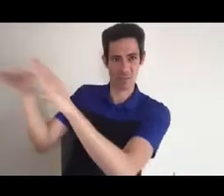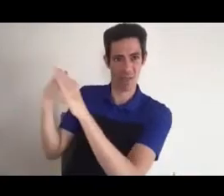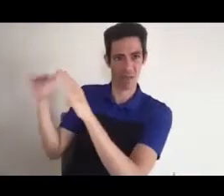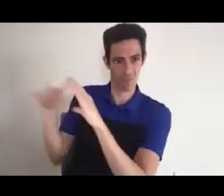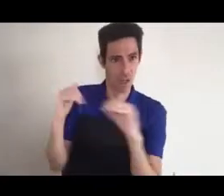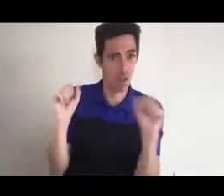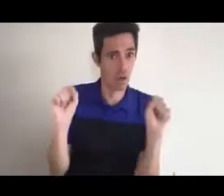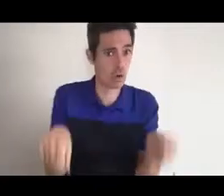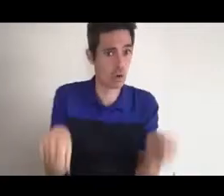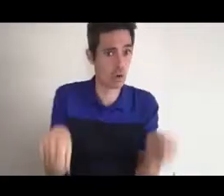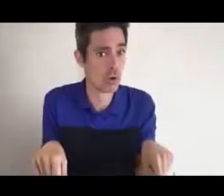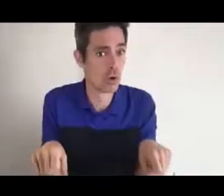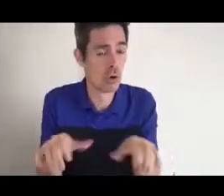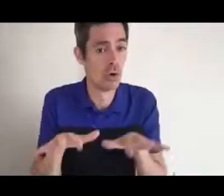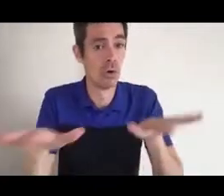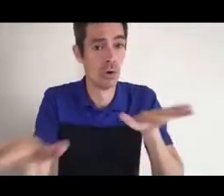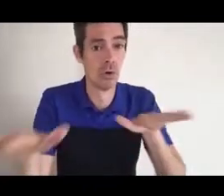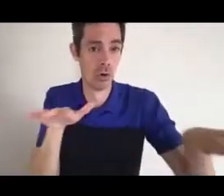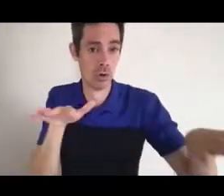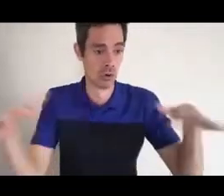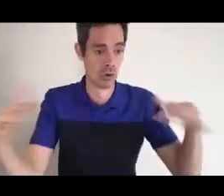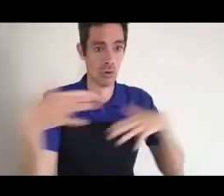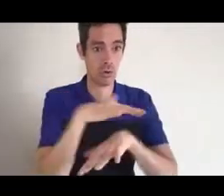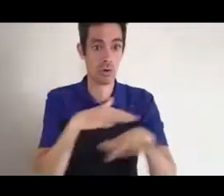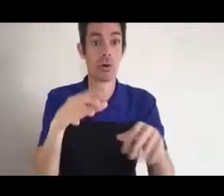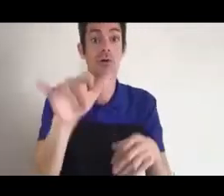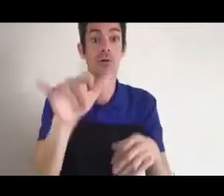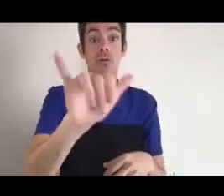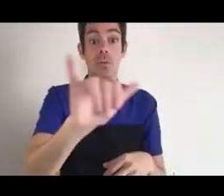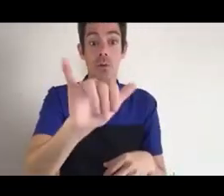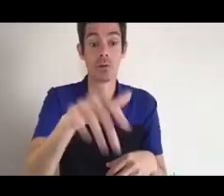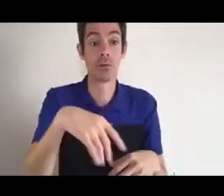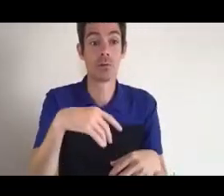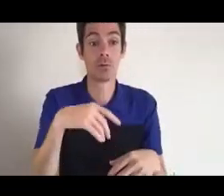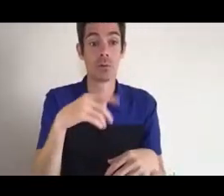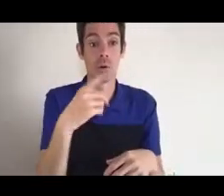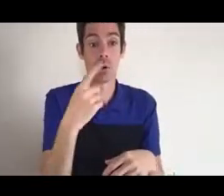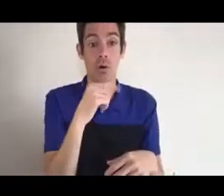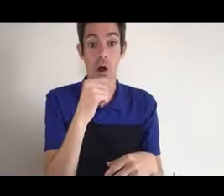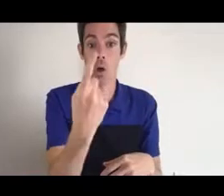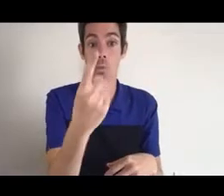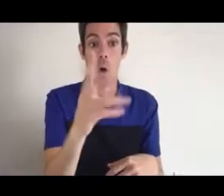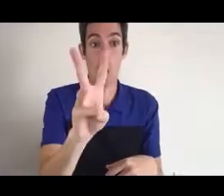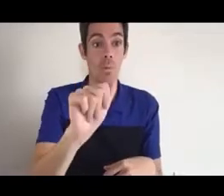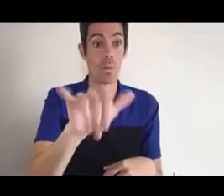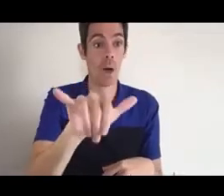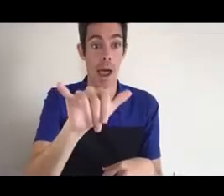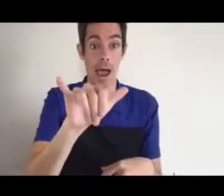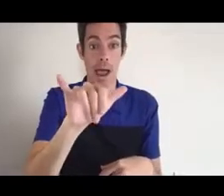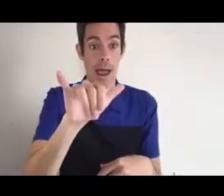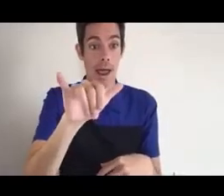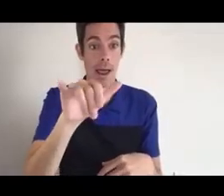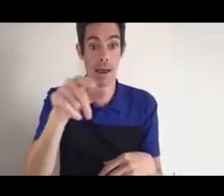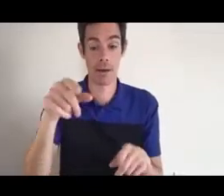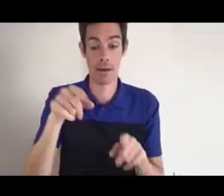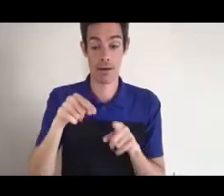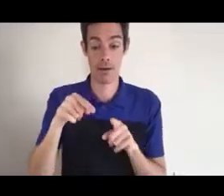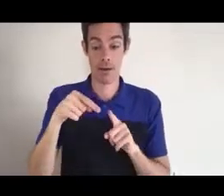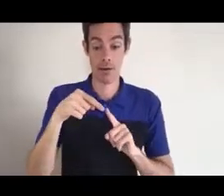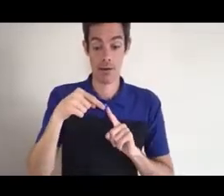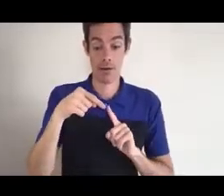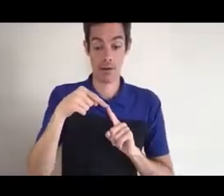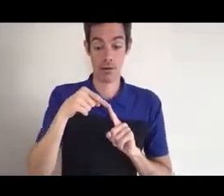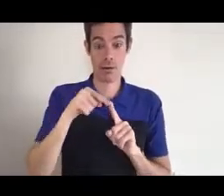them emailing me, but you can say, you can show space of people around you all emailing and coming my